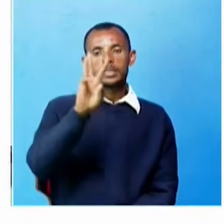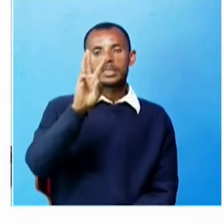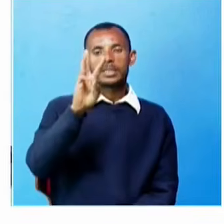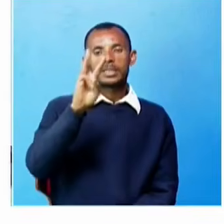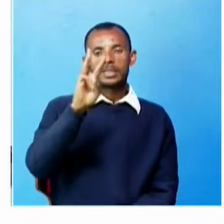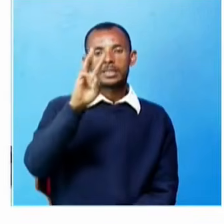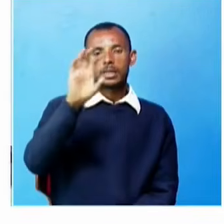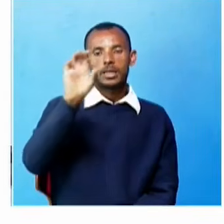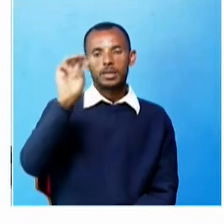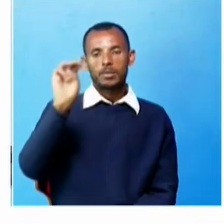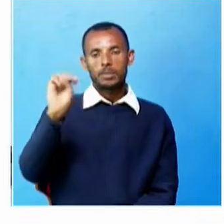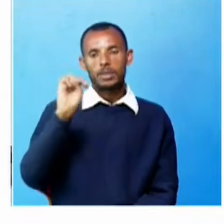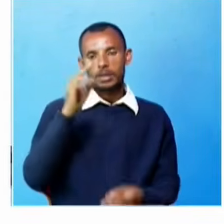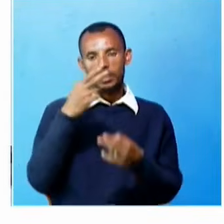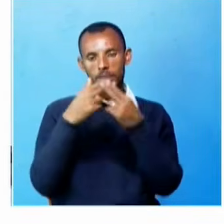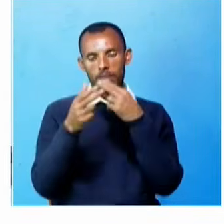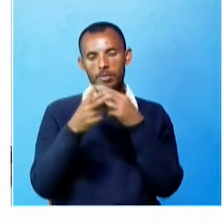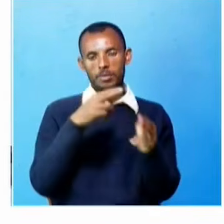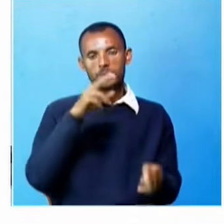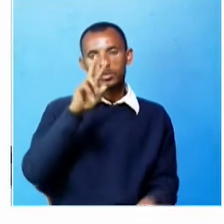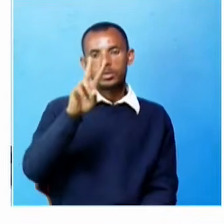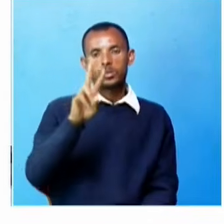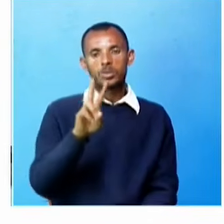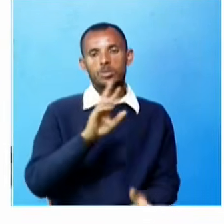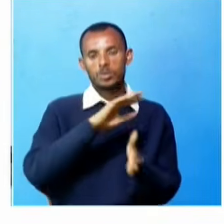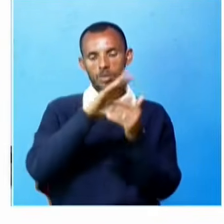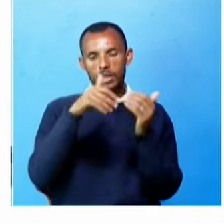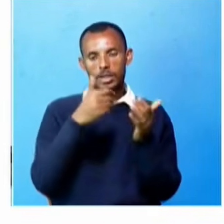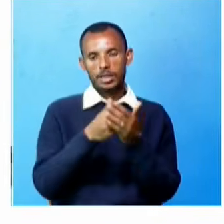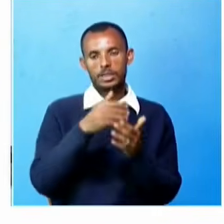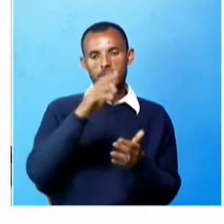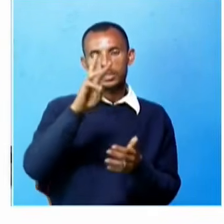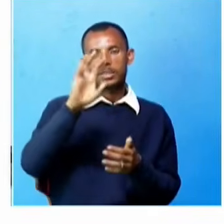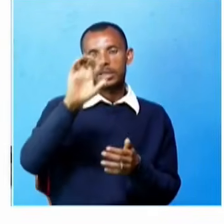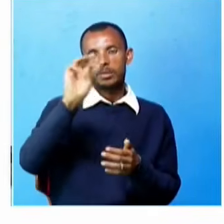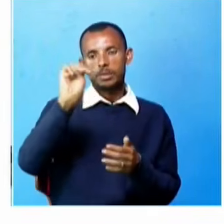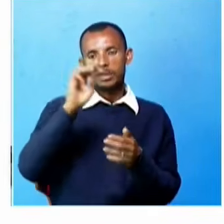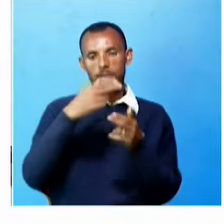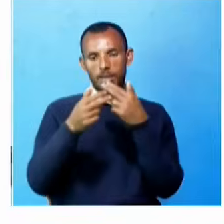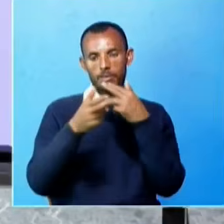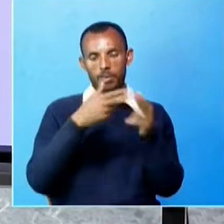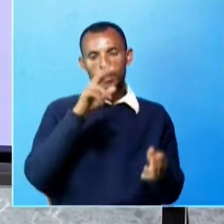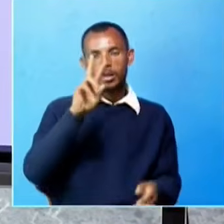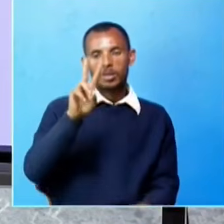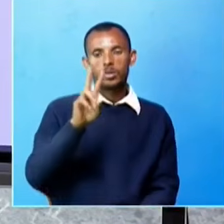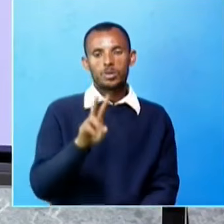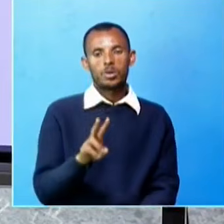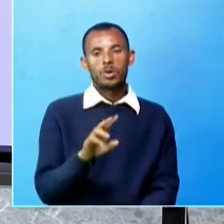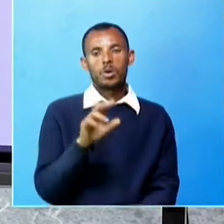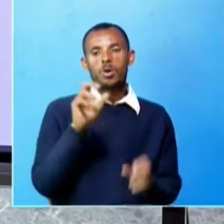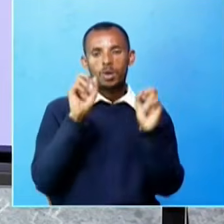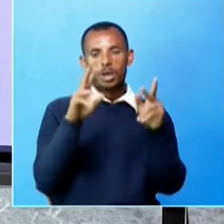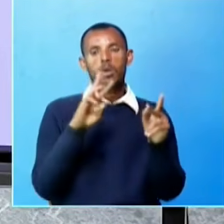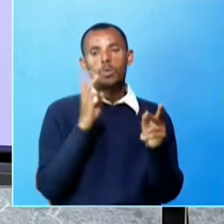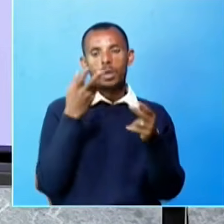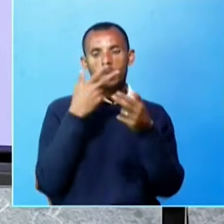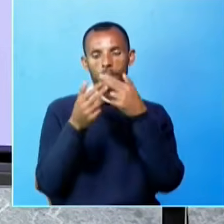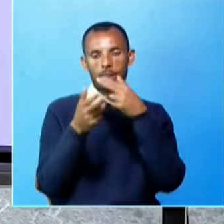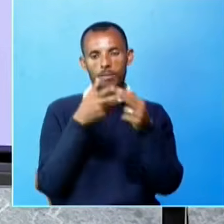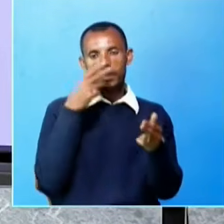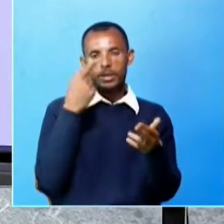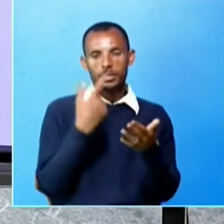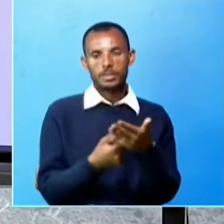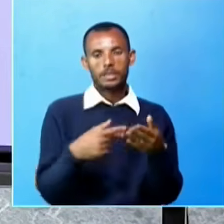6, so totally 6 centimeter by 2. Okay, we multiply, this is